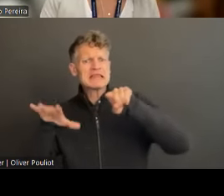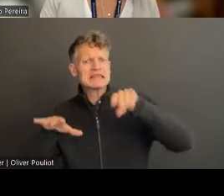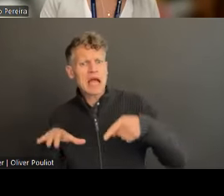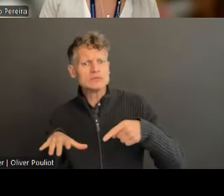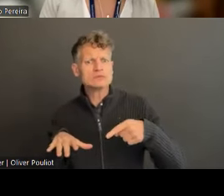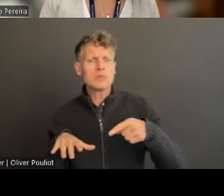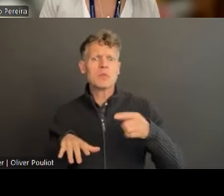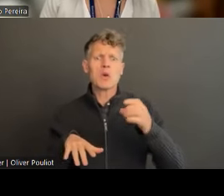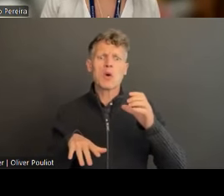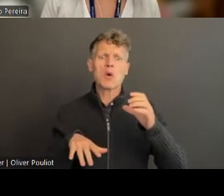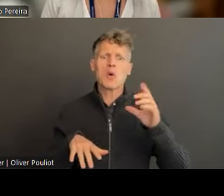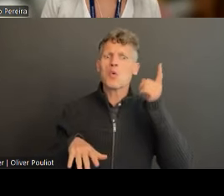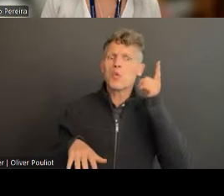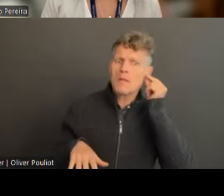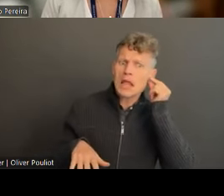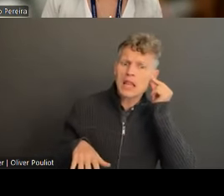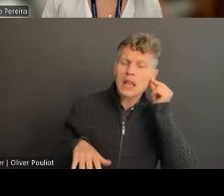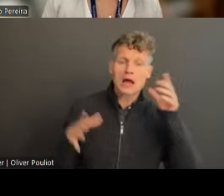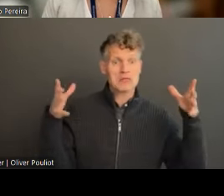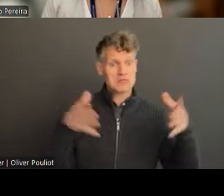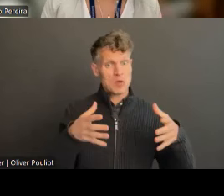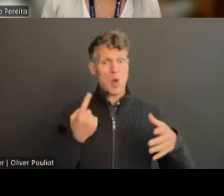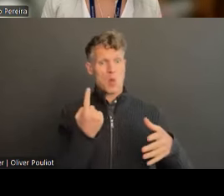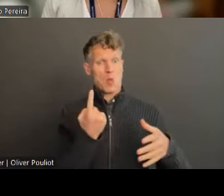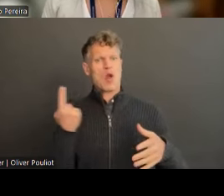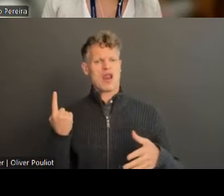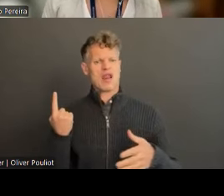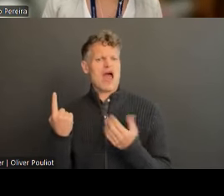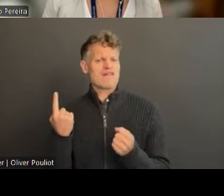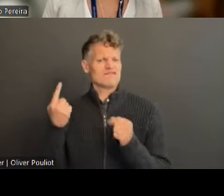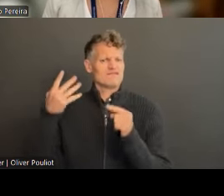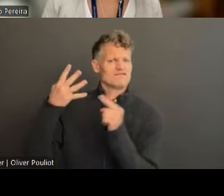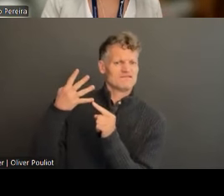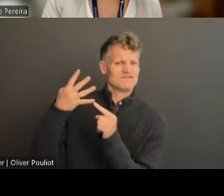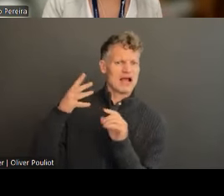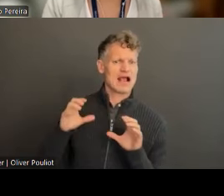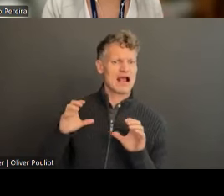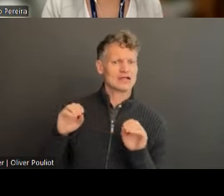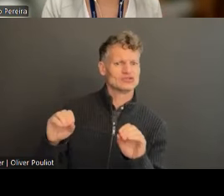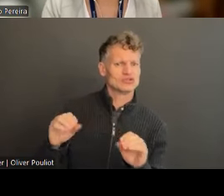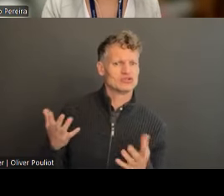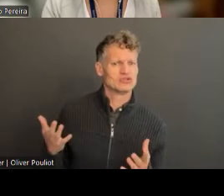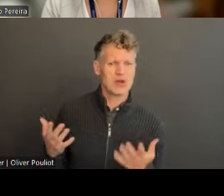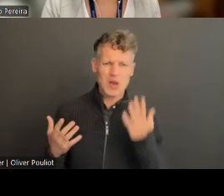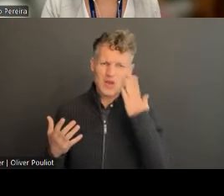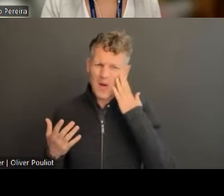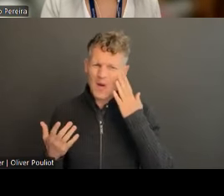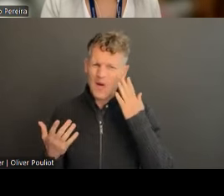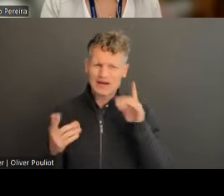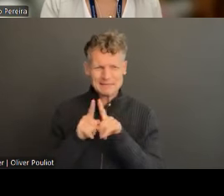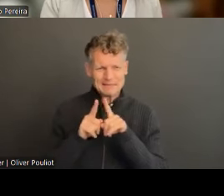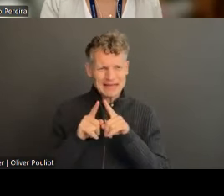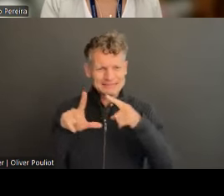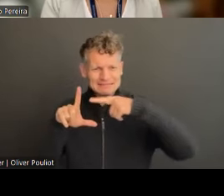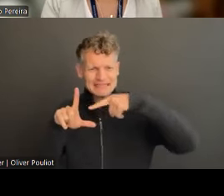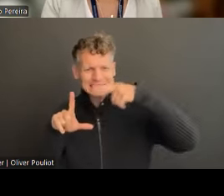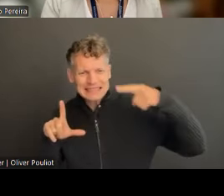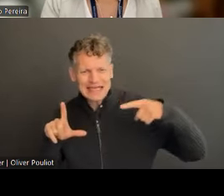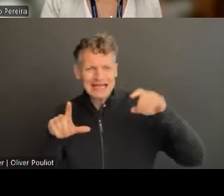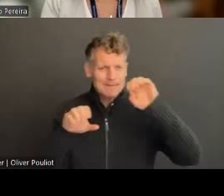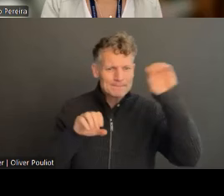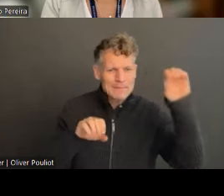cases with and about 13,000 people with people or women that will